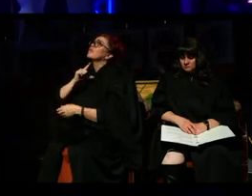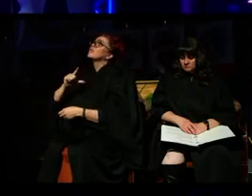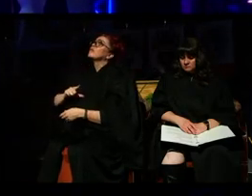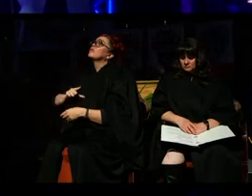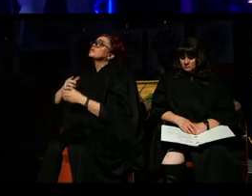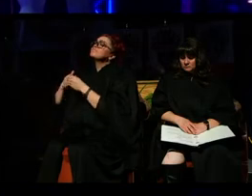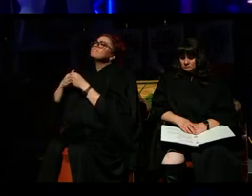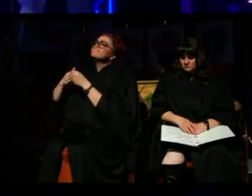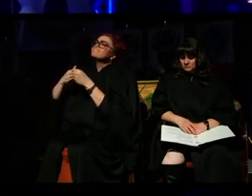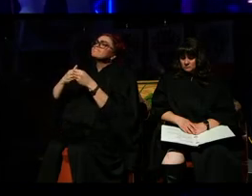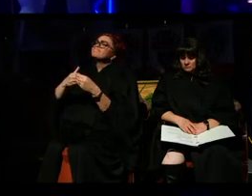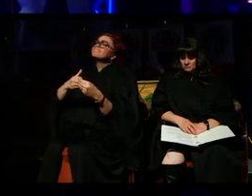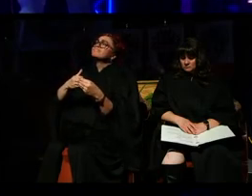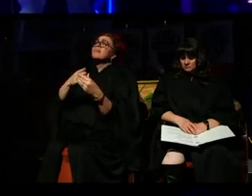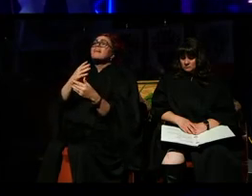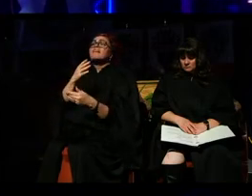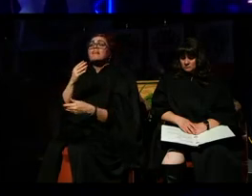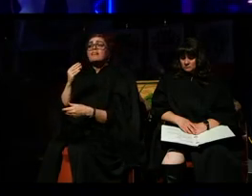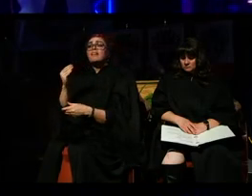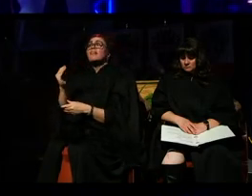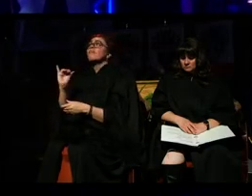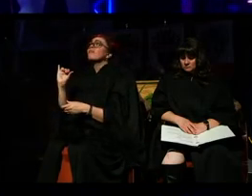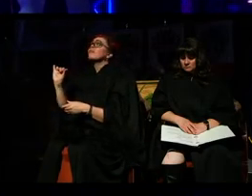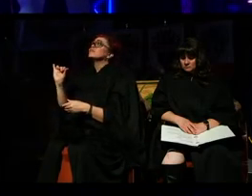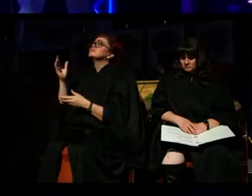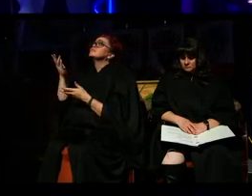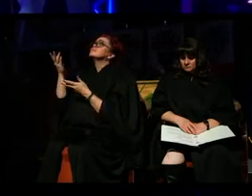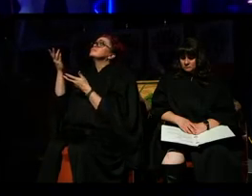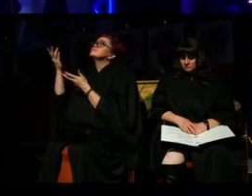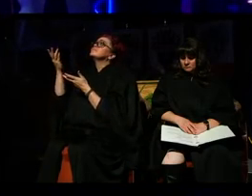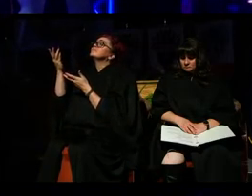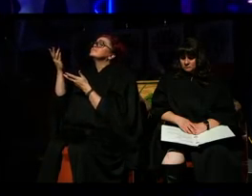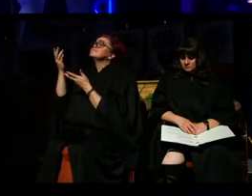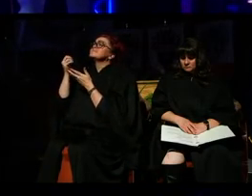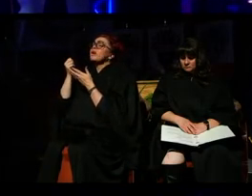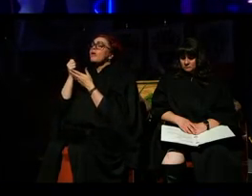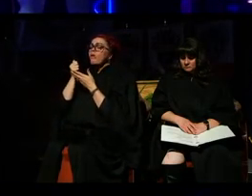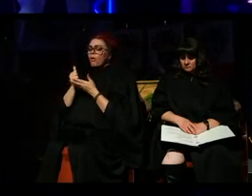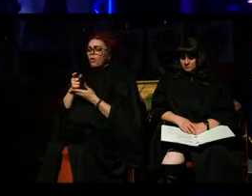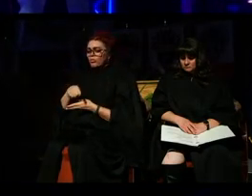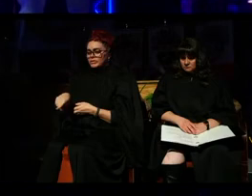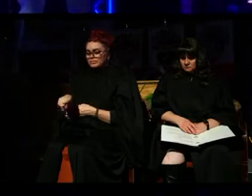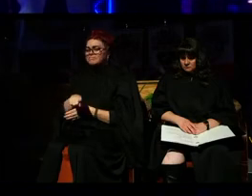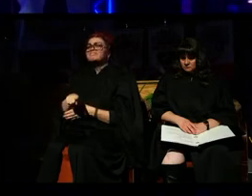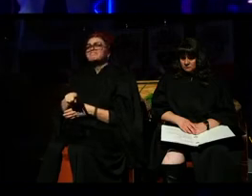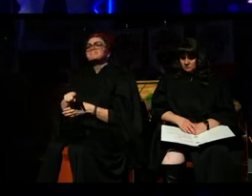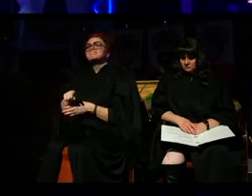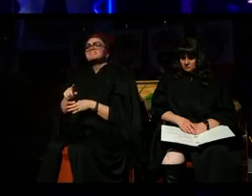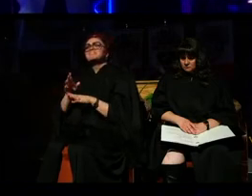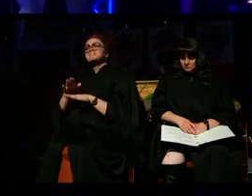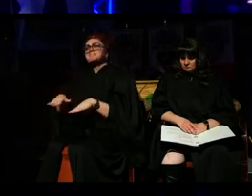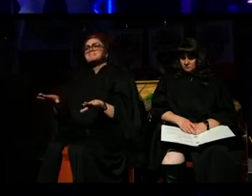light. And pray they'll turn out right. Thank God for kids.